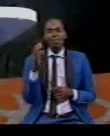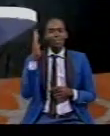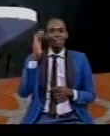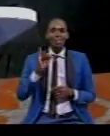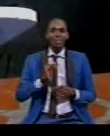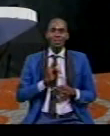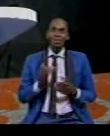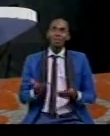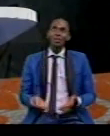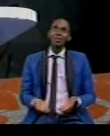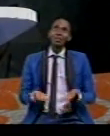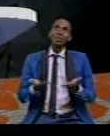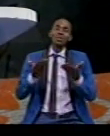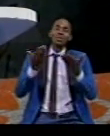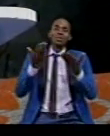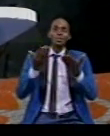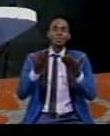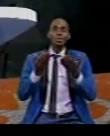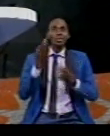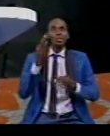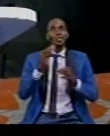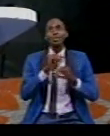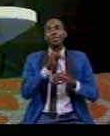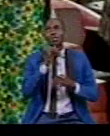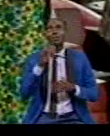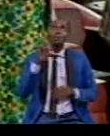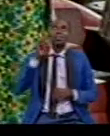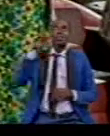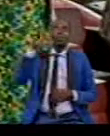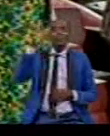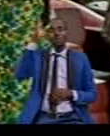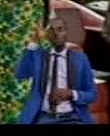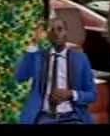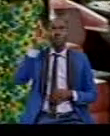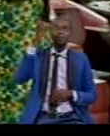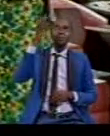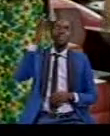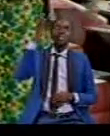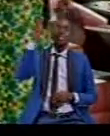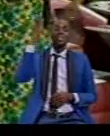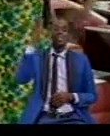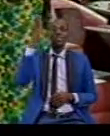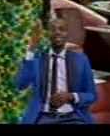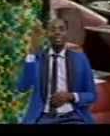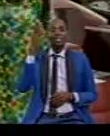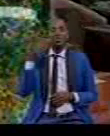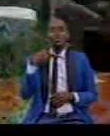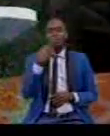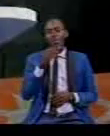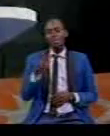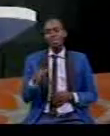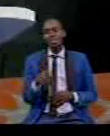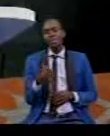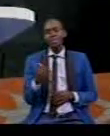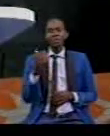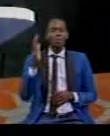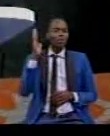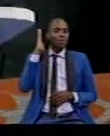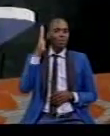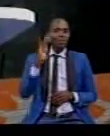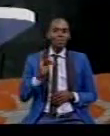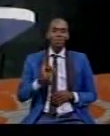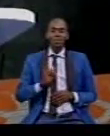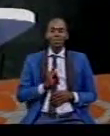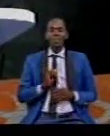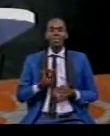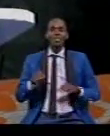reign in individuals, he will not only reign in small pockets of people.